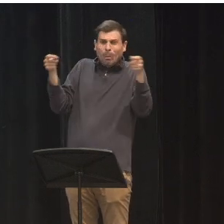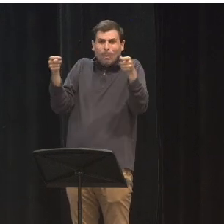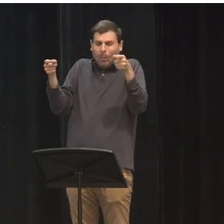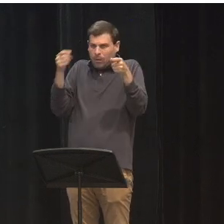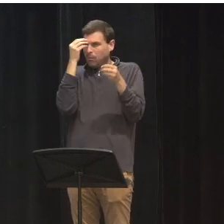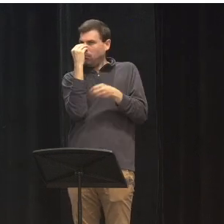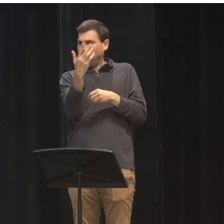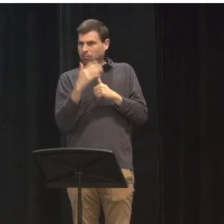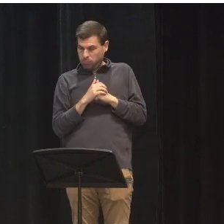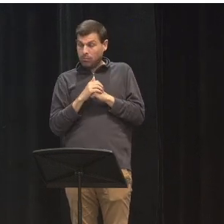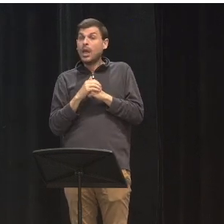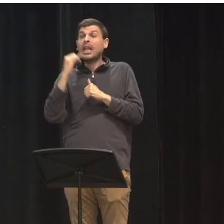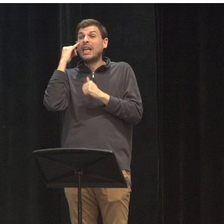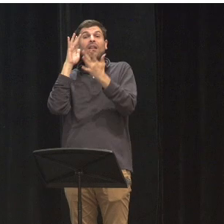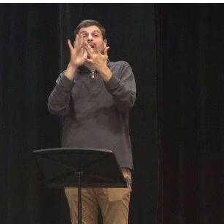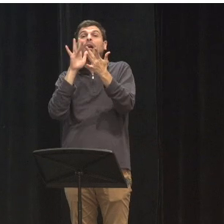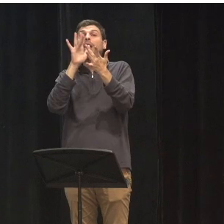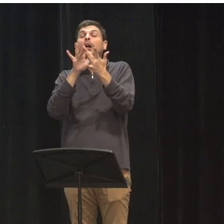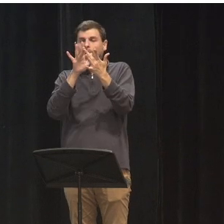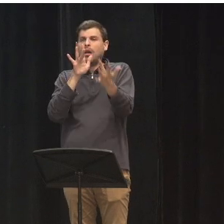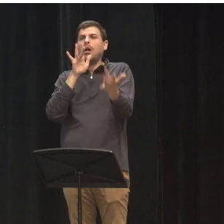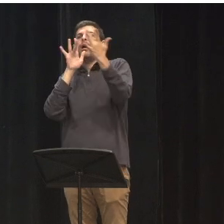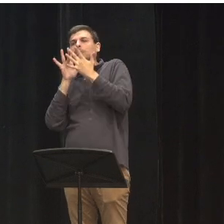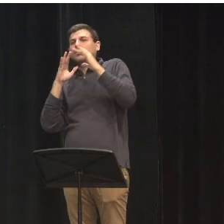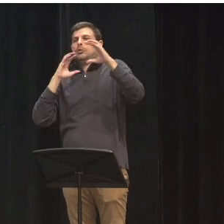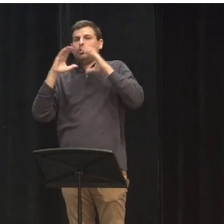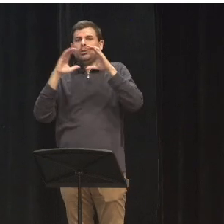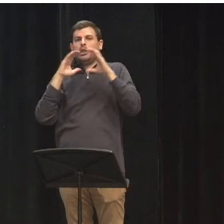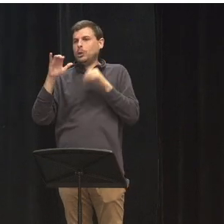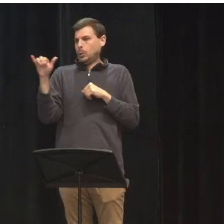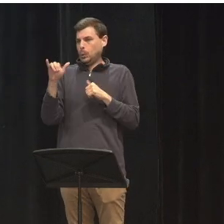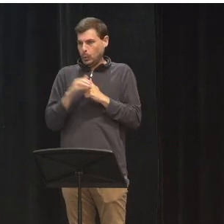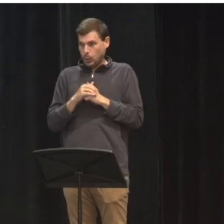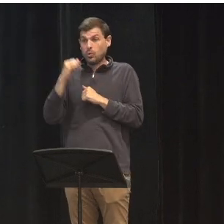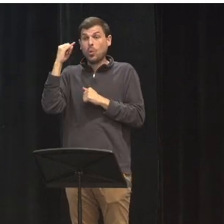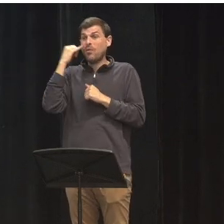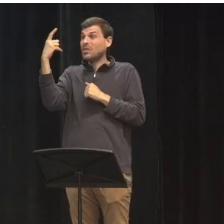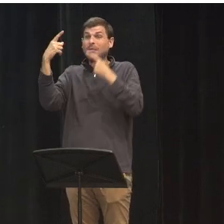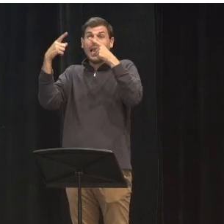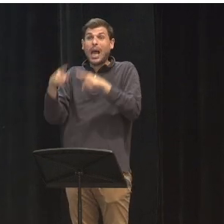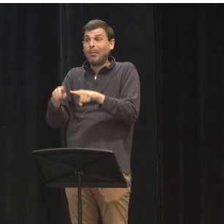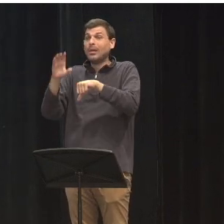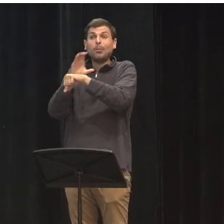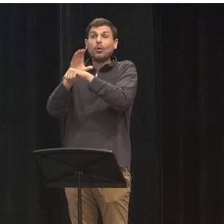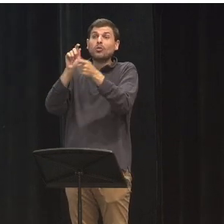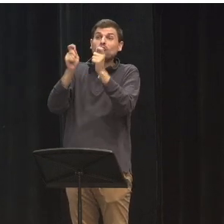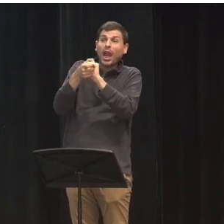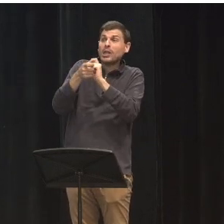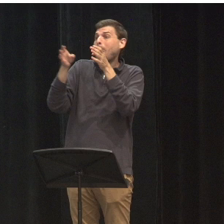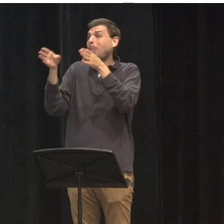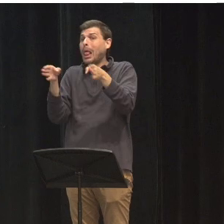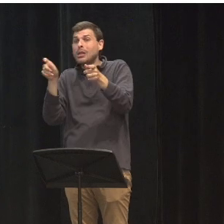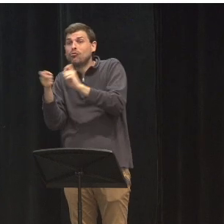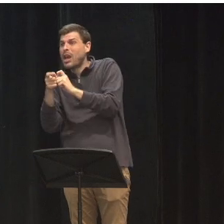constant communication from the project team during construction, giving notice in advance of disruptive work so that people can